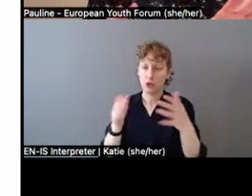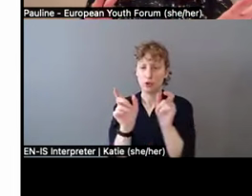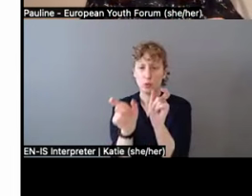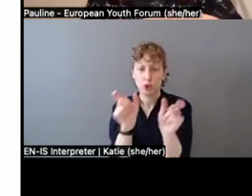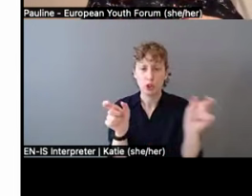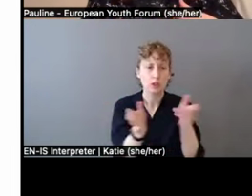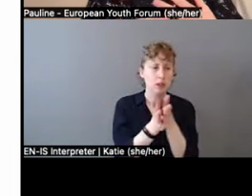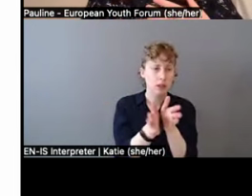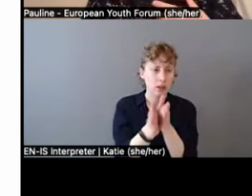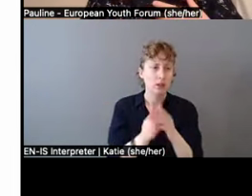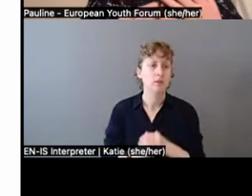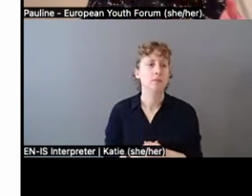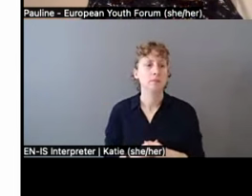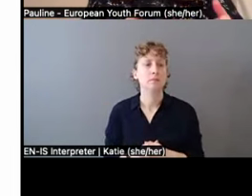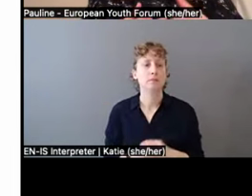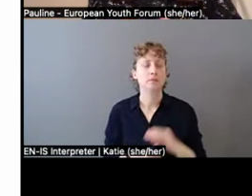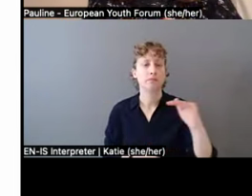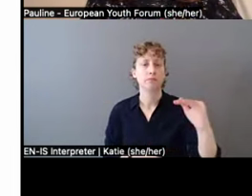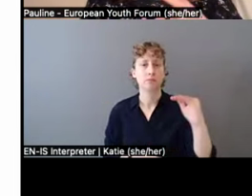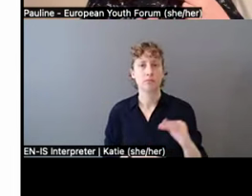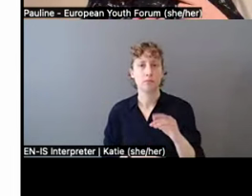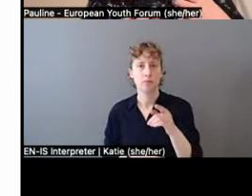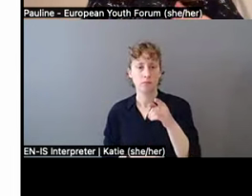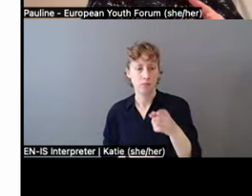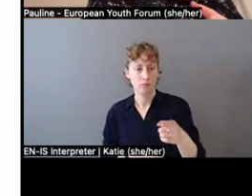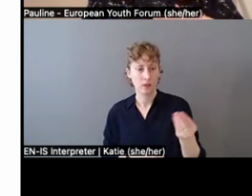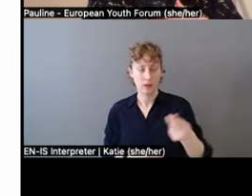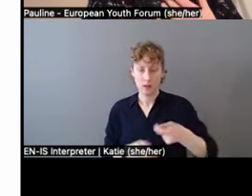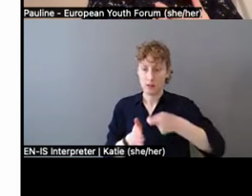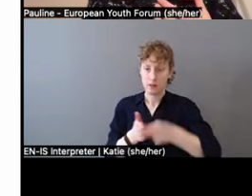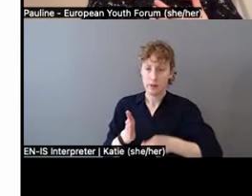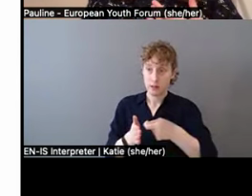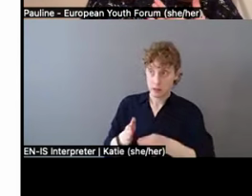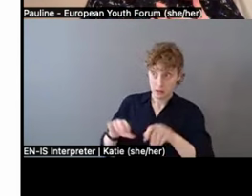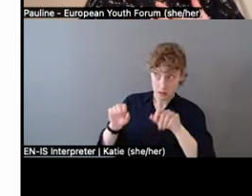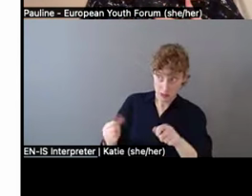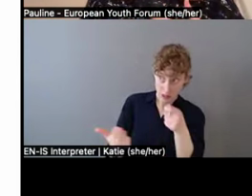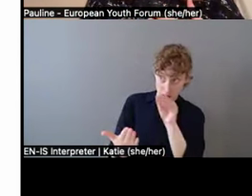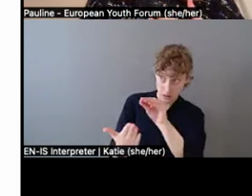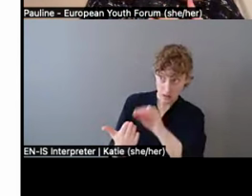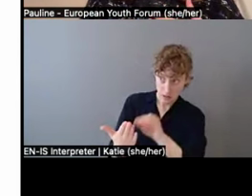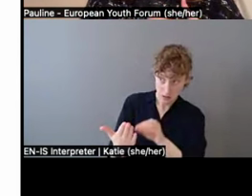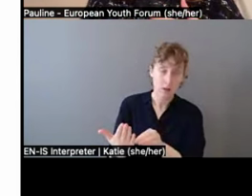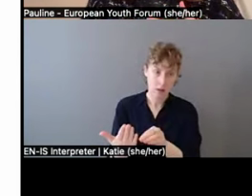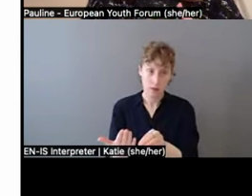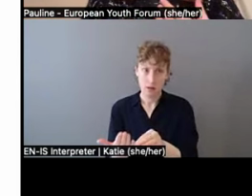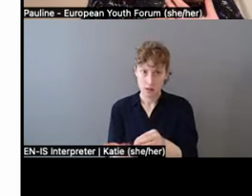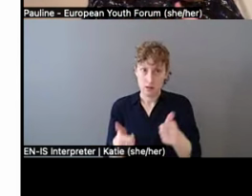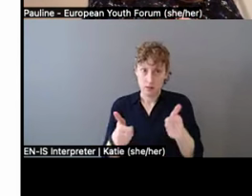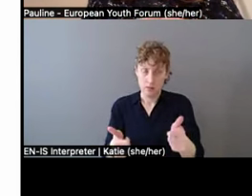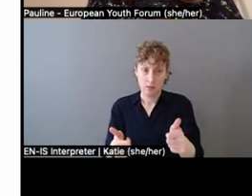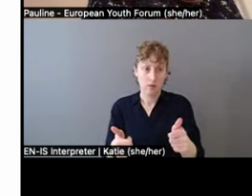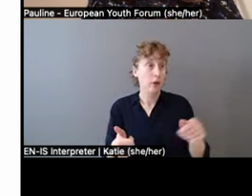have an overview of what expenses are eligible or not. So really important to check this. And then make sure that your budget